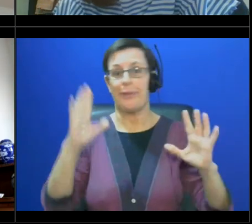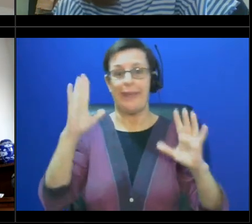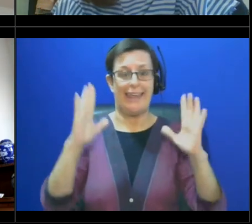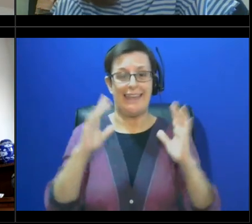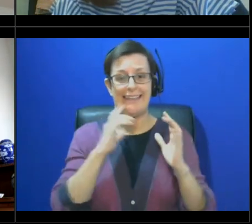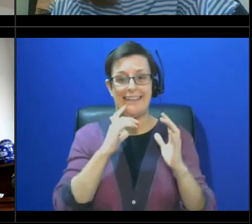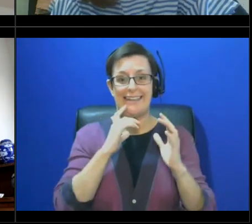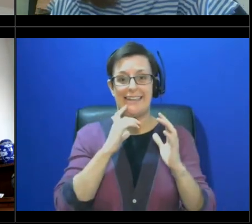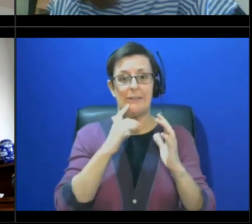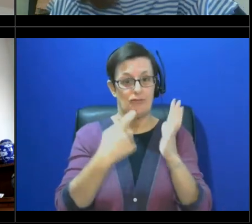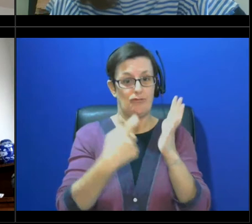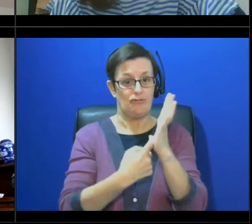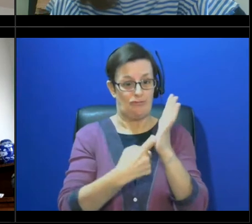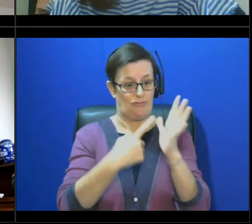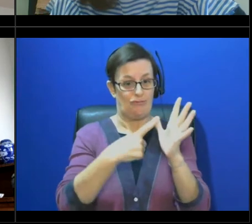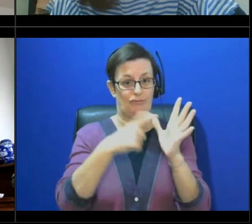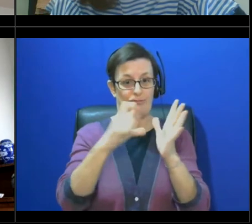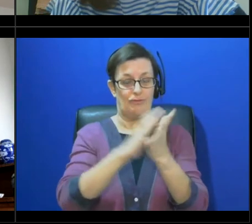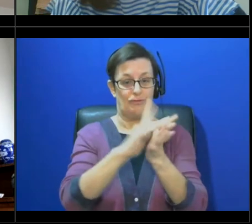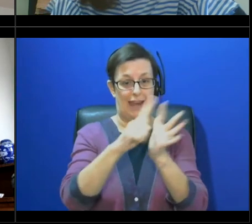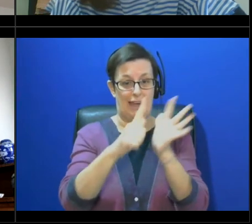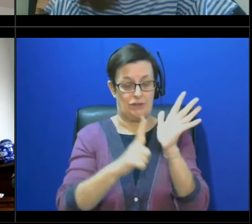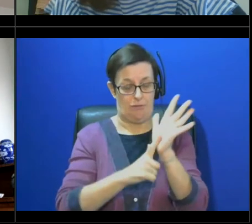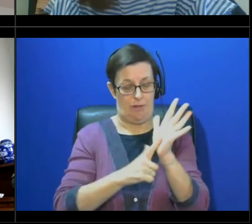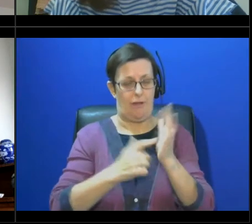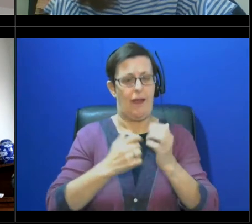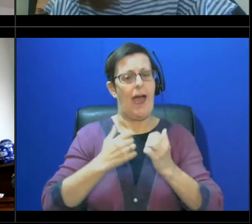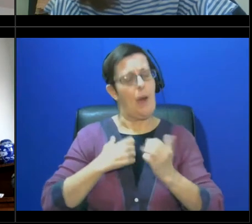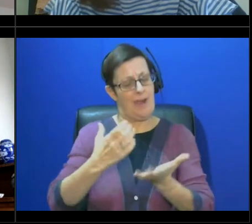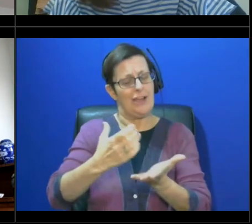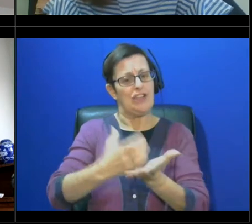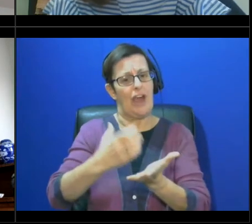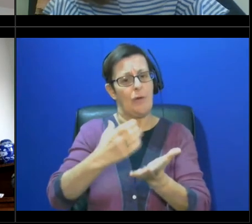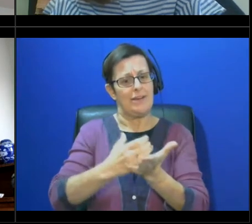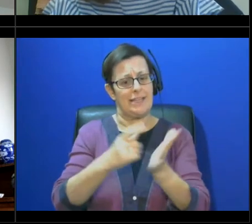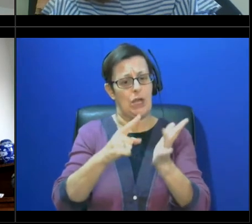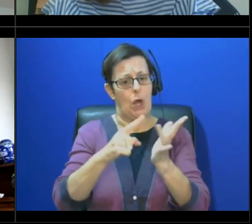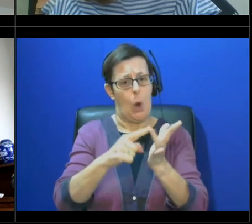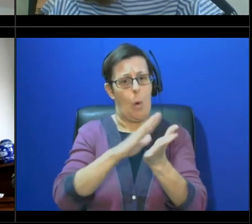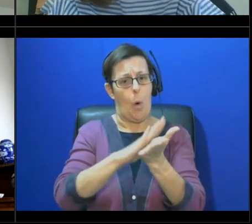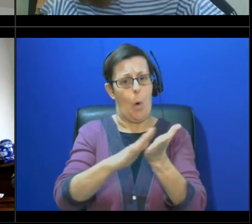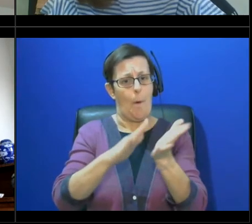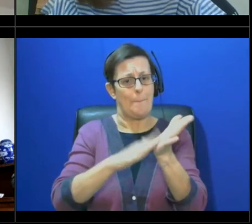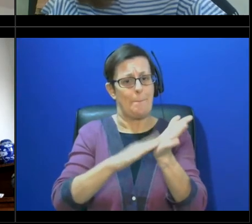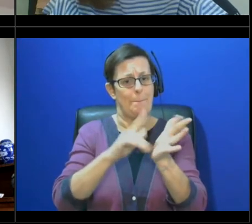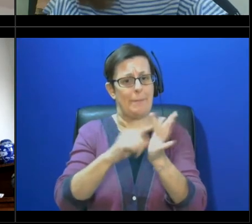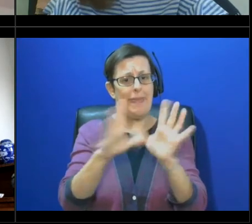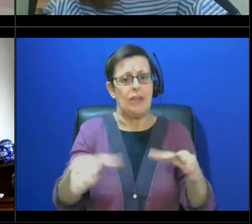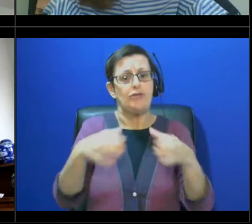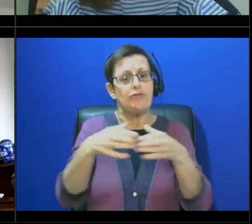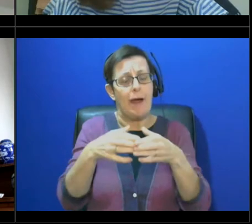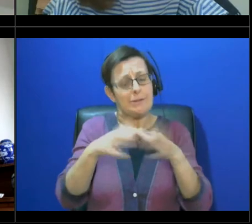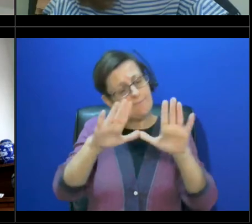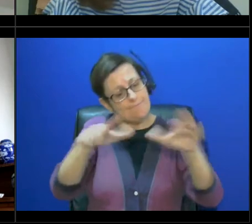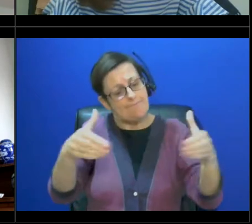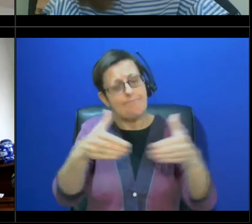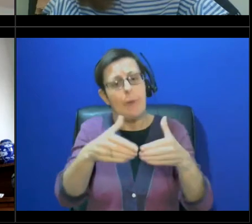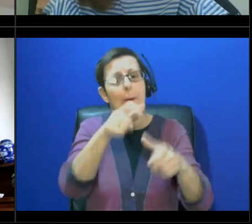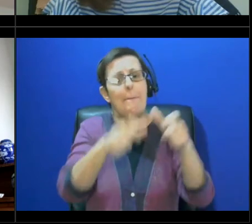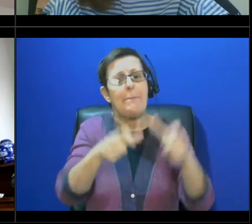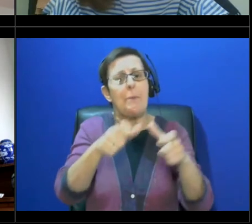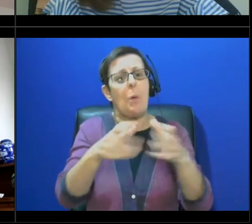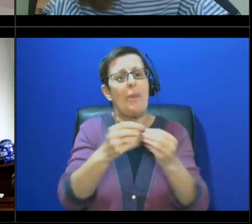Should I start? Yeah. So the OHMI Trust, as I've said, is very focused on those with physical impairments, typically affecting arms and